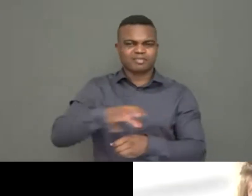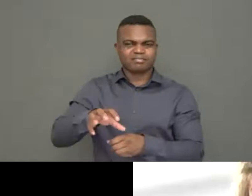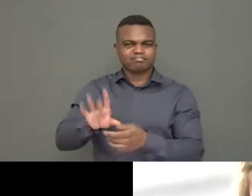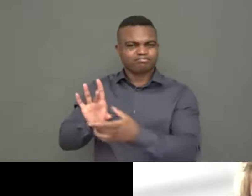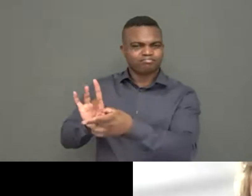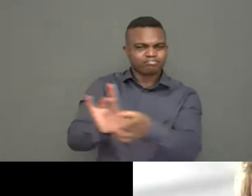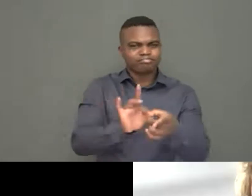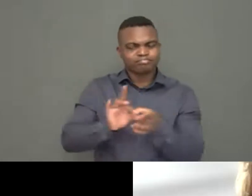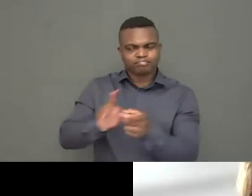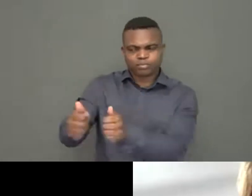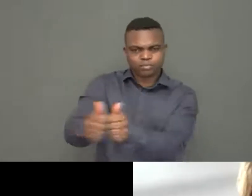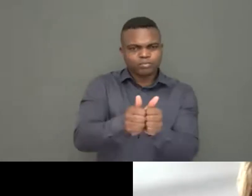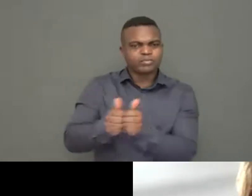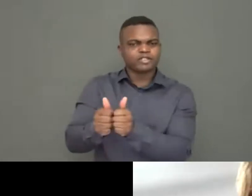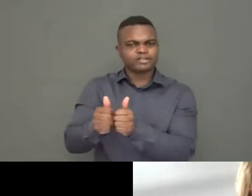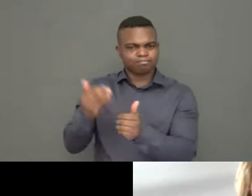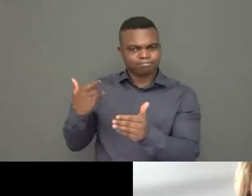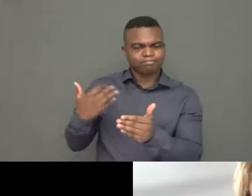to, that we can